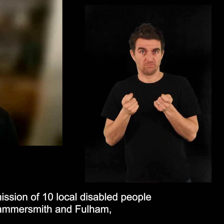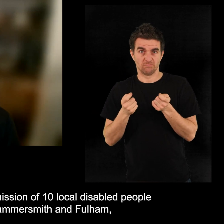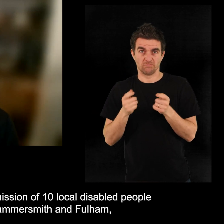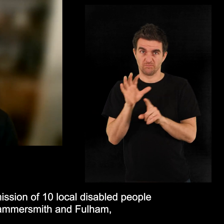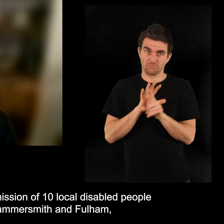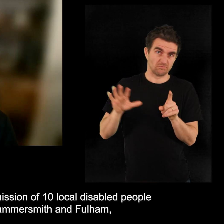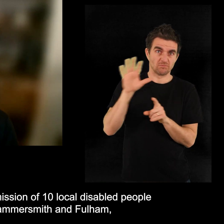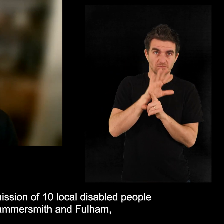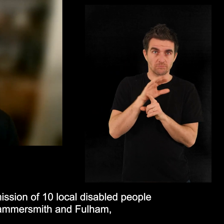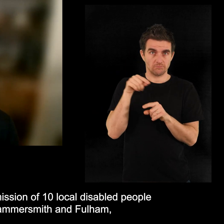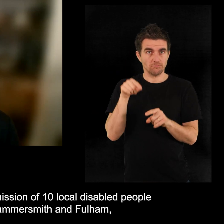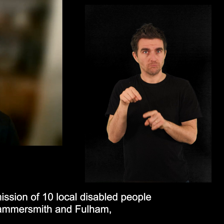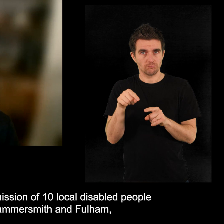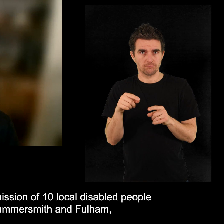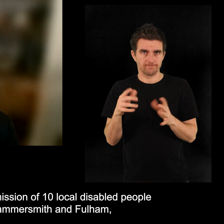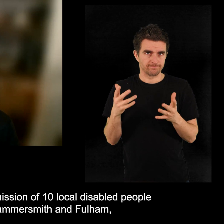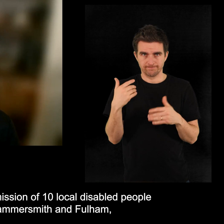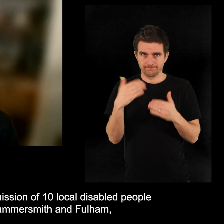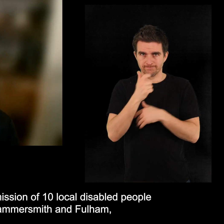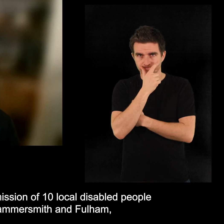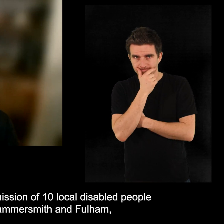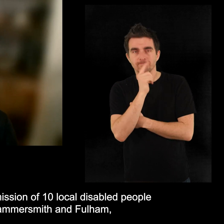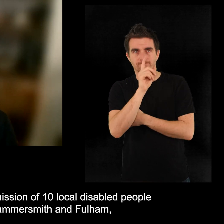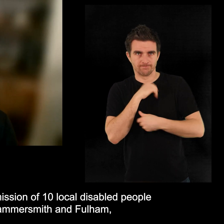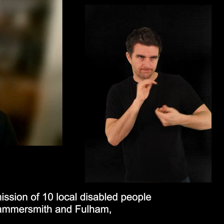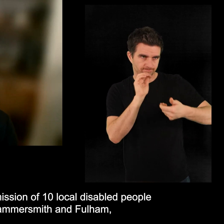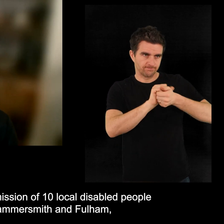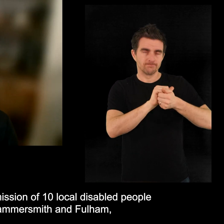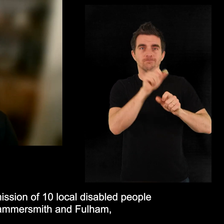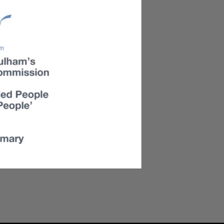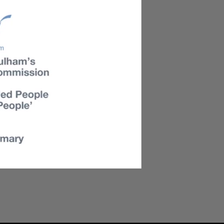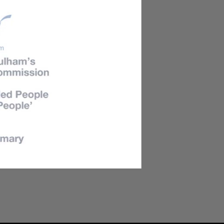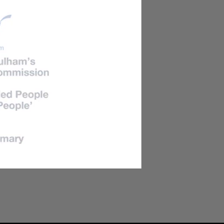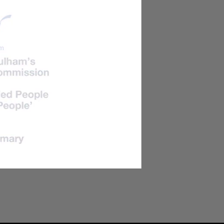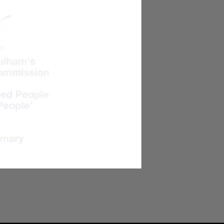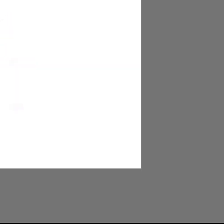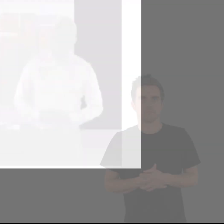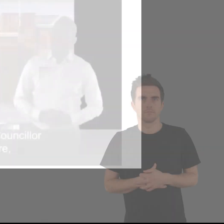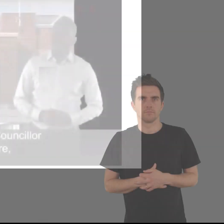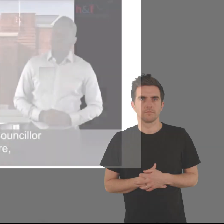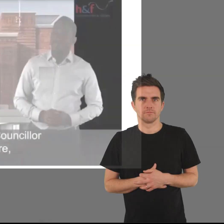of 10 local disabled people in the London Borough of Hammersmith and Fulham.